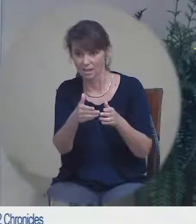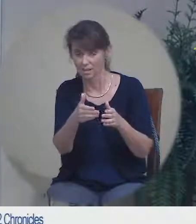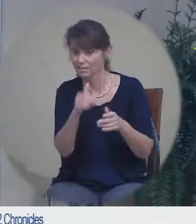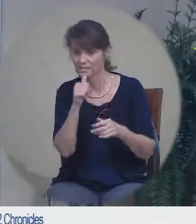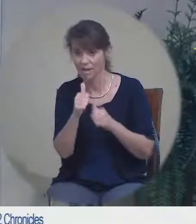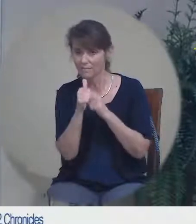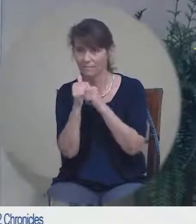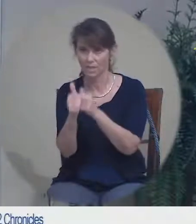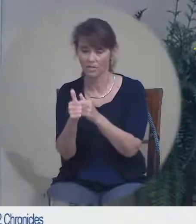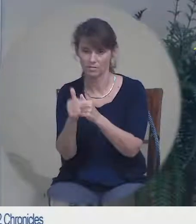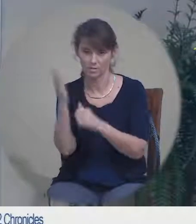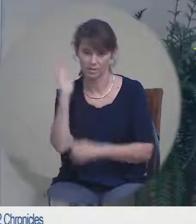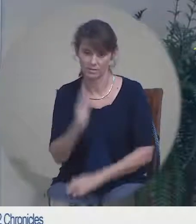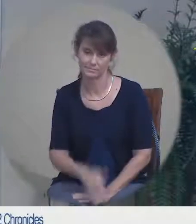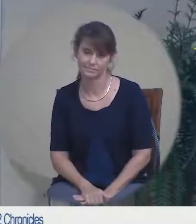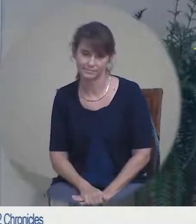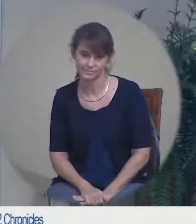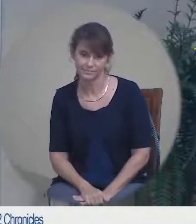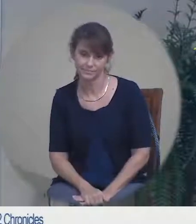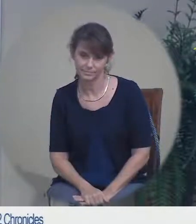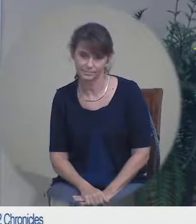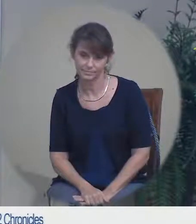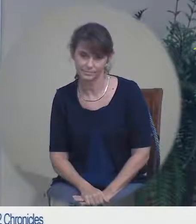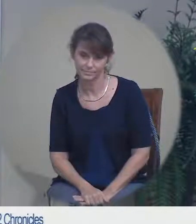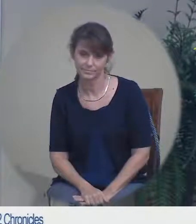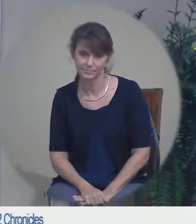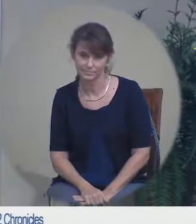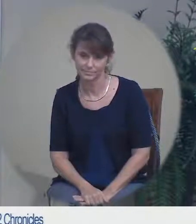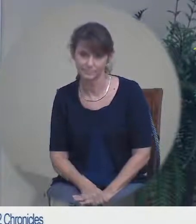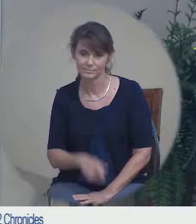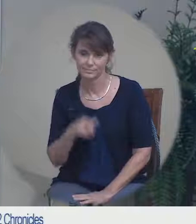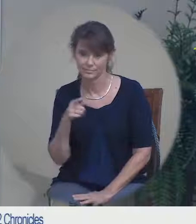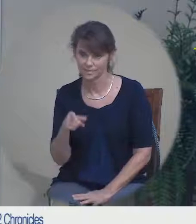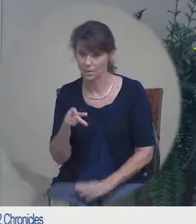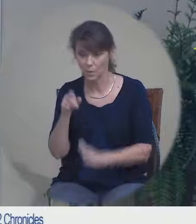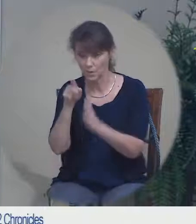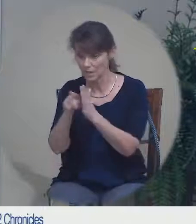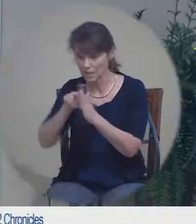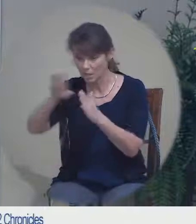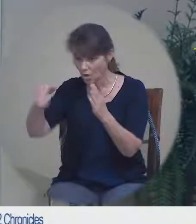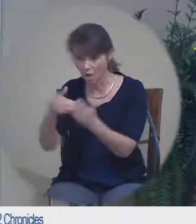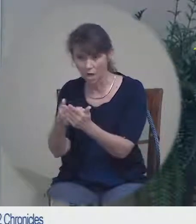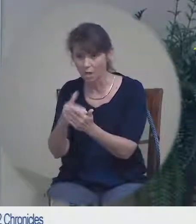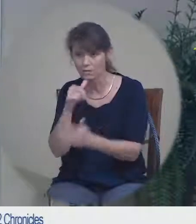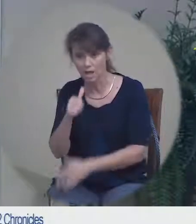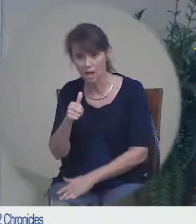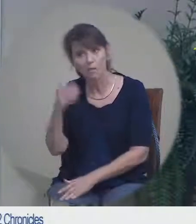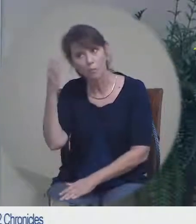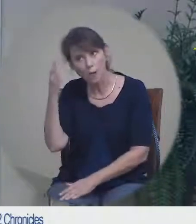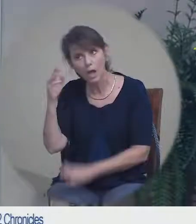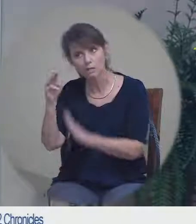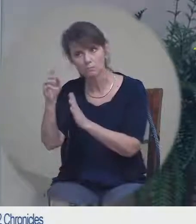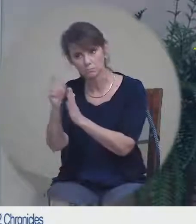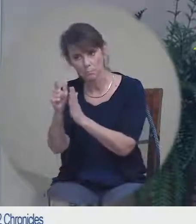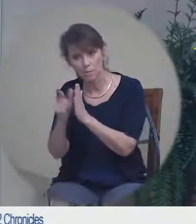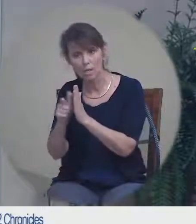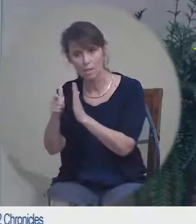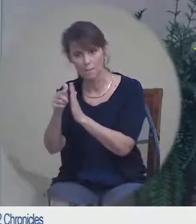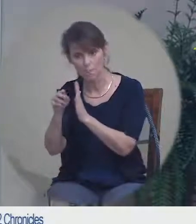Moses and using that to guide his actions, but in other places, at least when it comes to the high places, he chose not